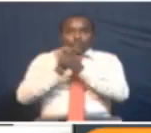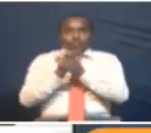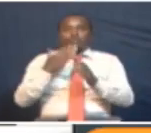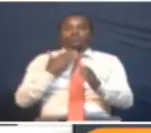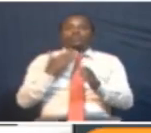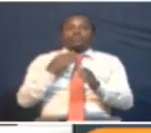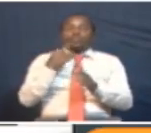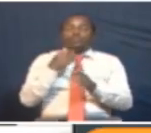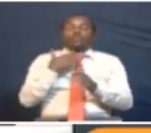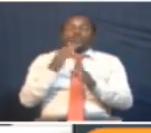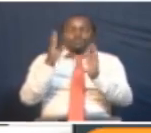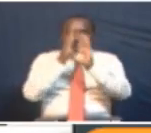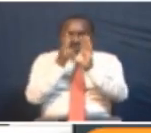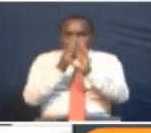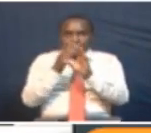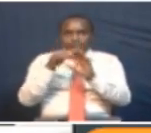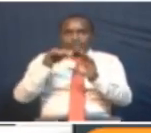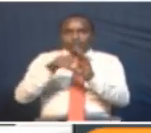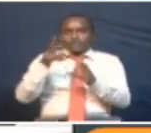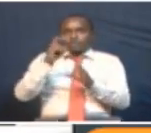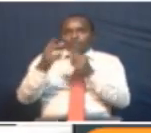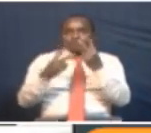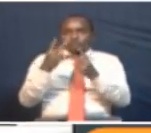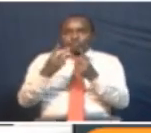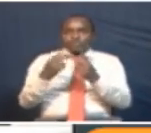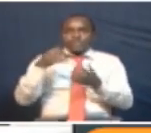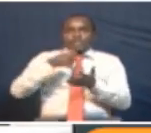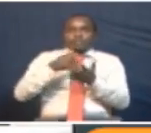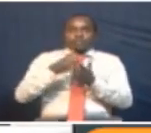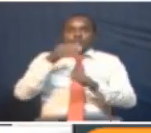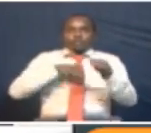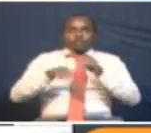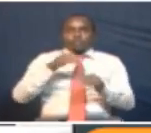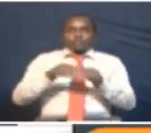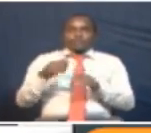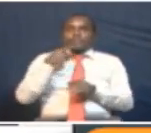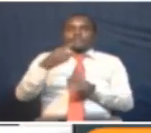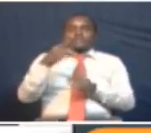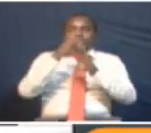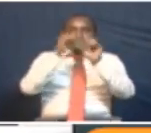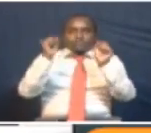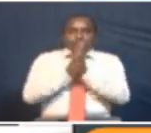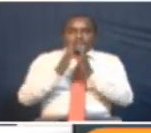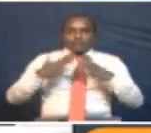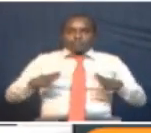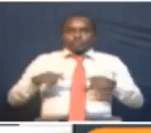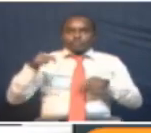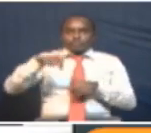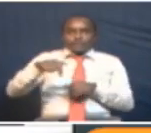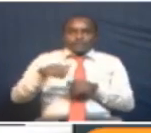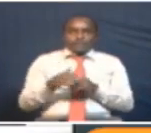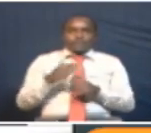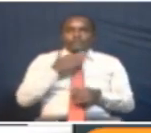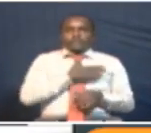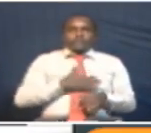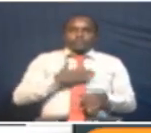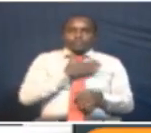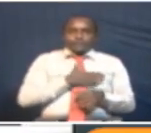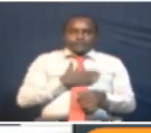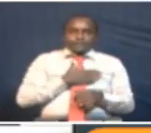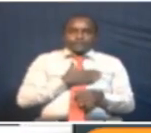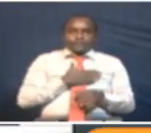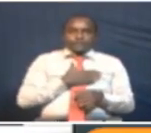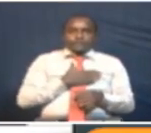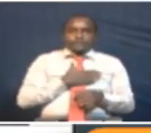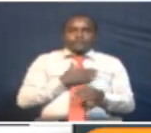of 2022 and engage in corruption. Let me tell the president and the public today, please slay those